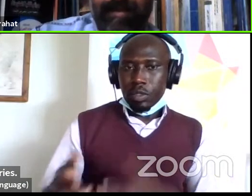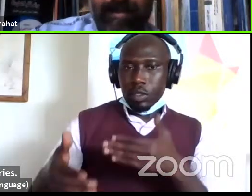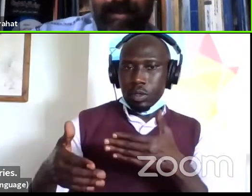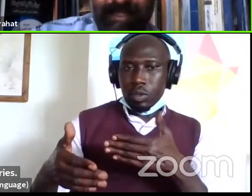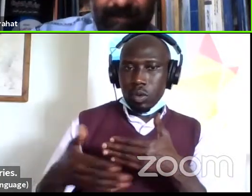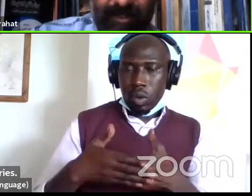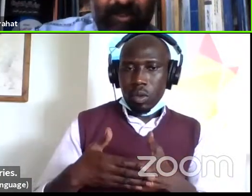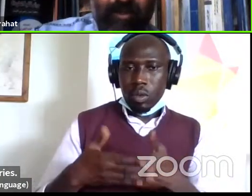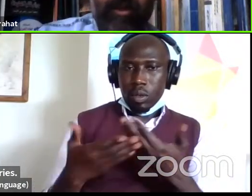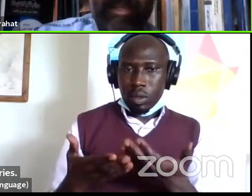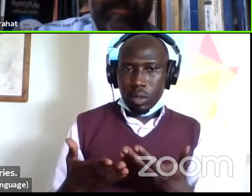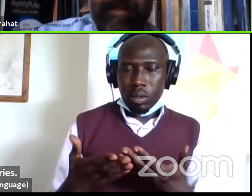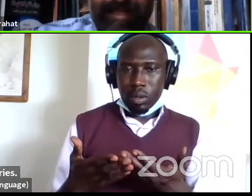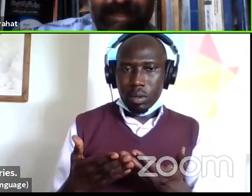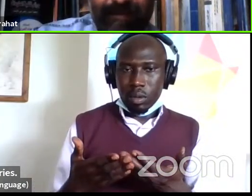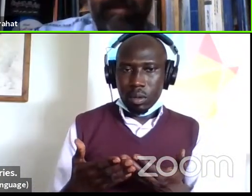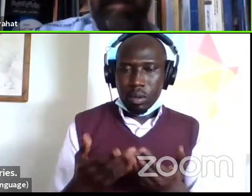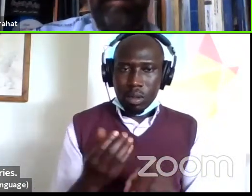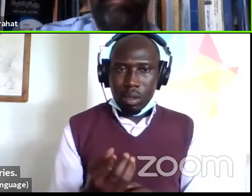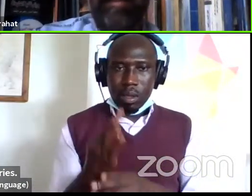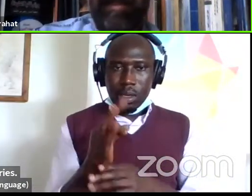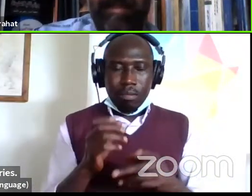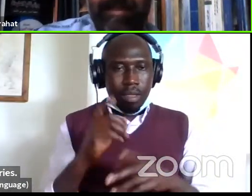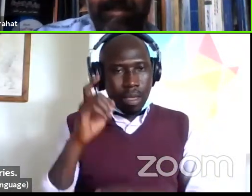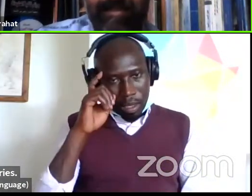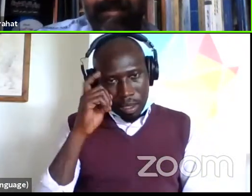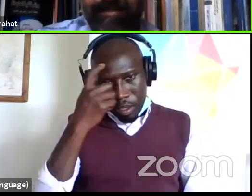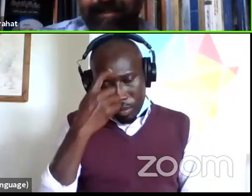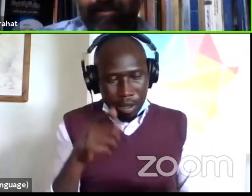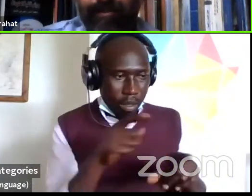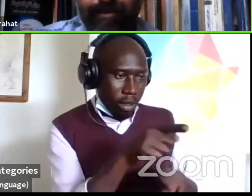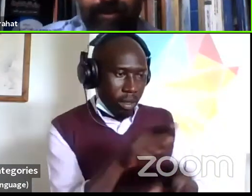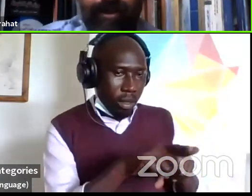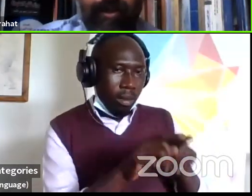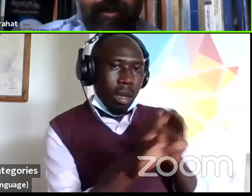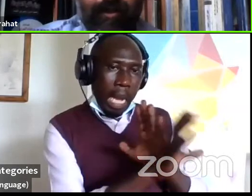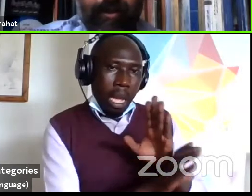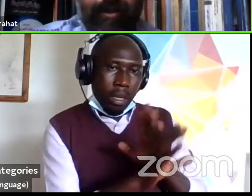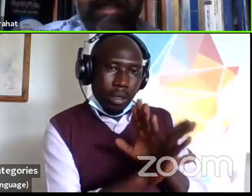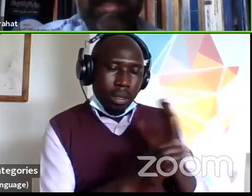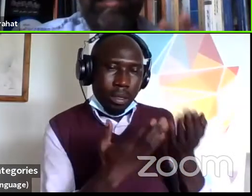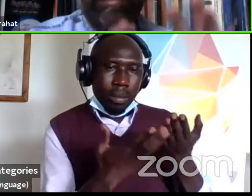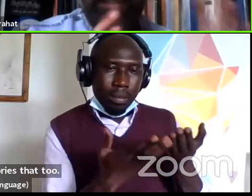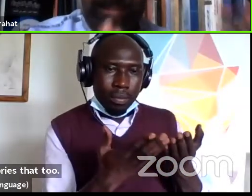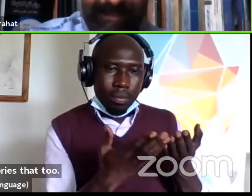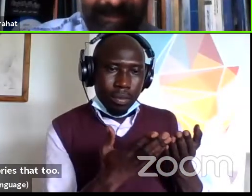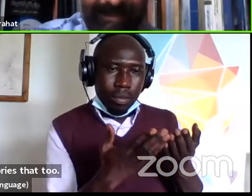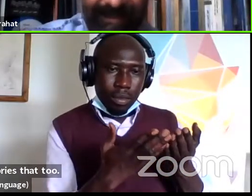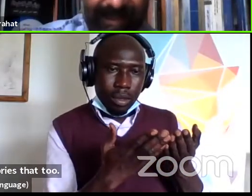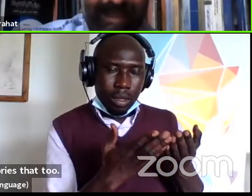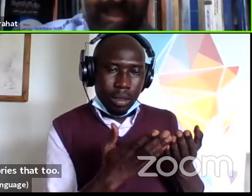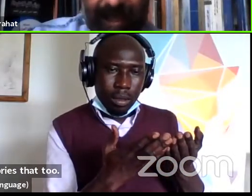civic space. So if the governments in these countries start to use this